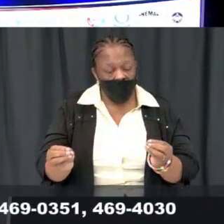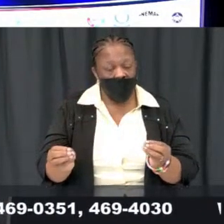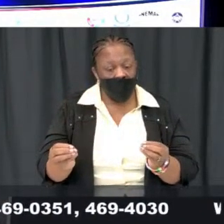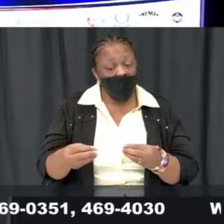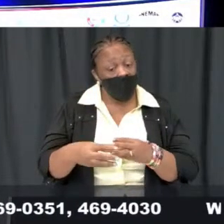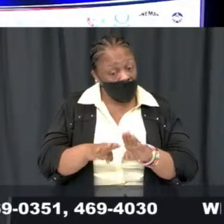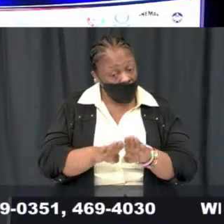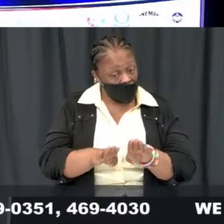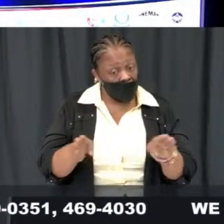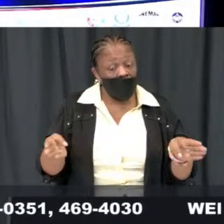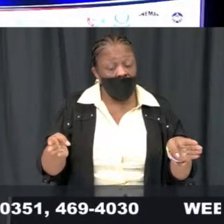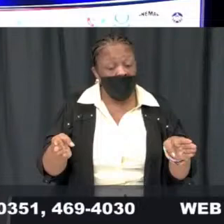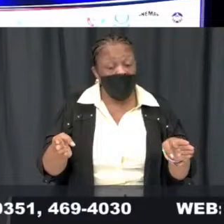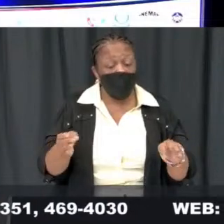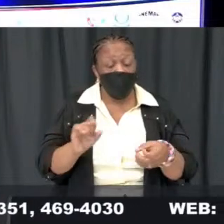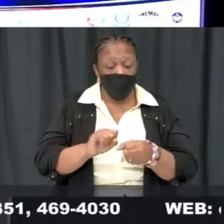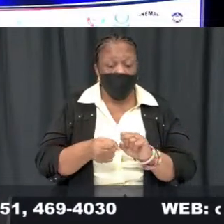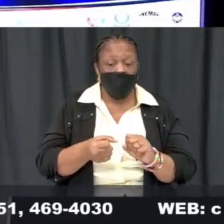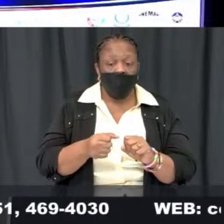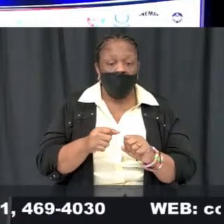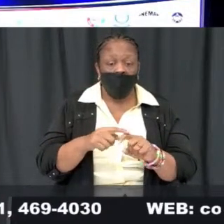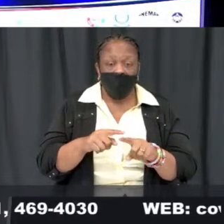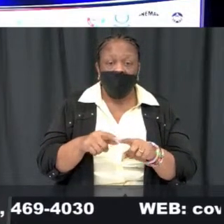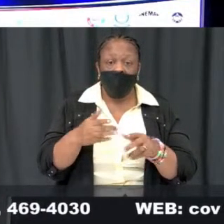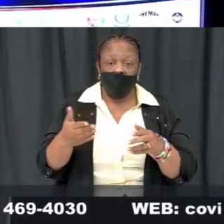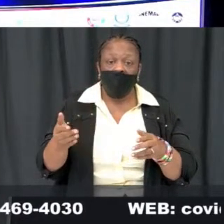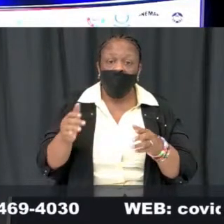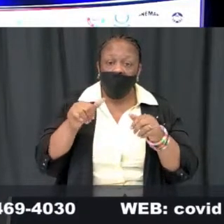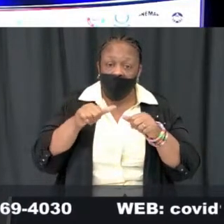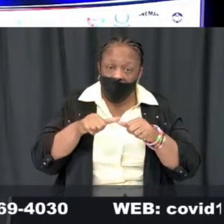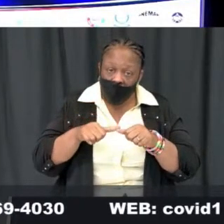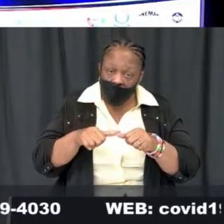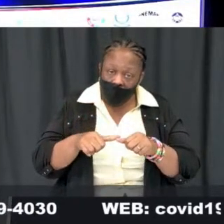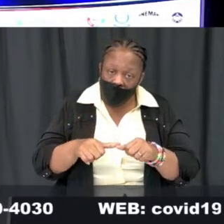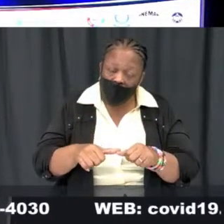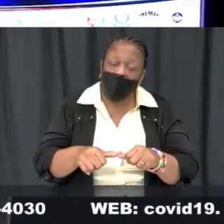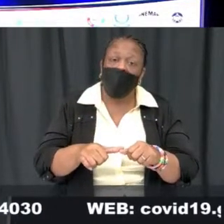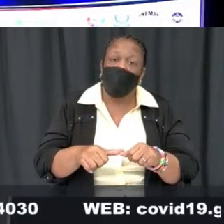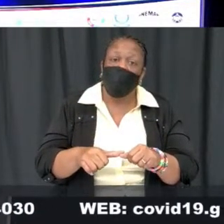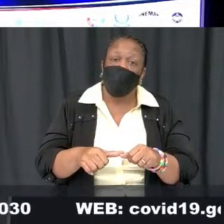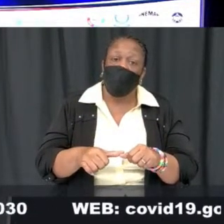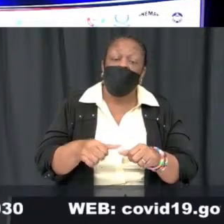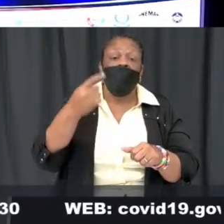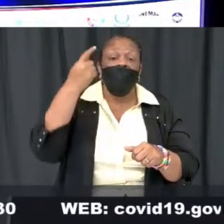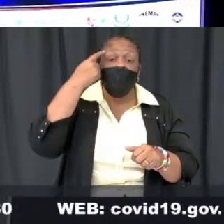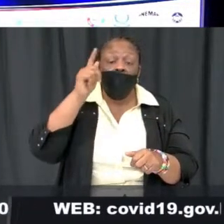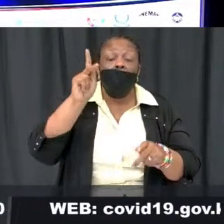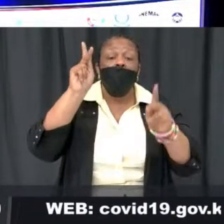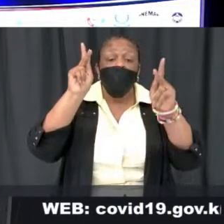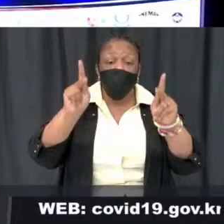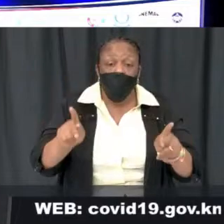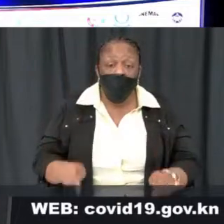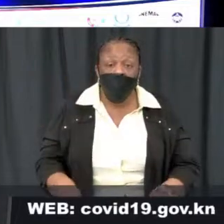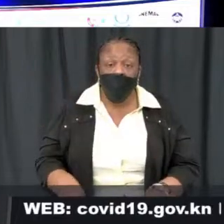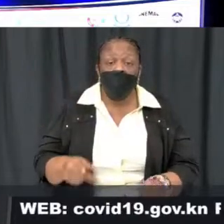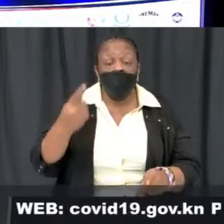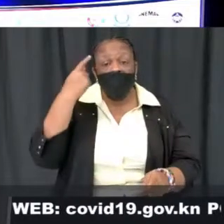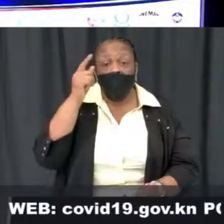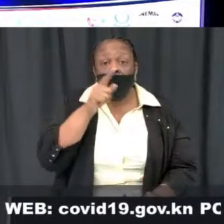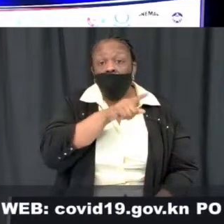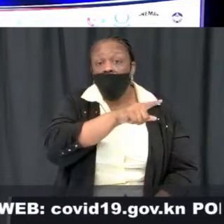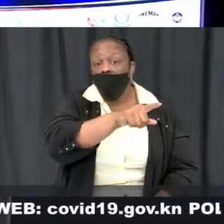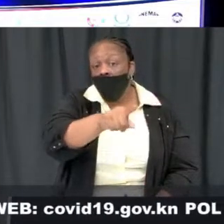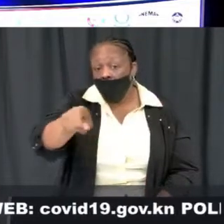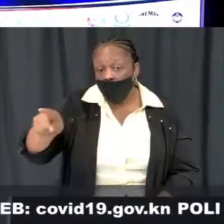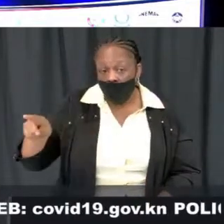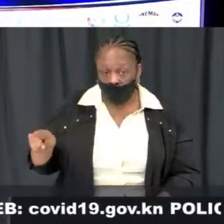work, to continue, and it is in the interests of our citizens. Thank you.